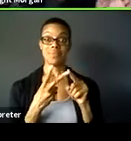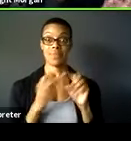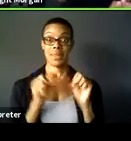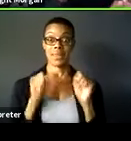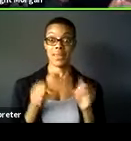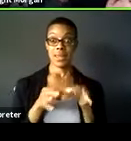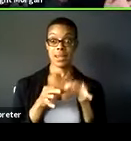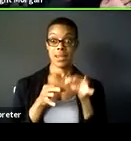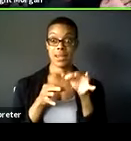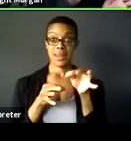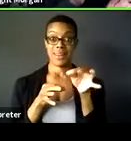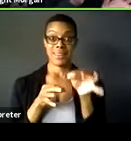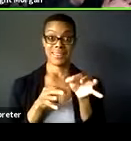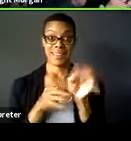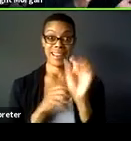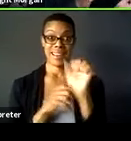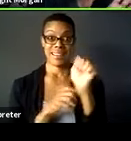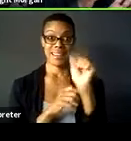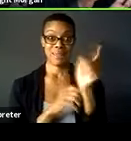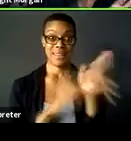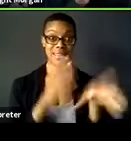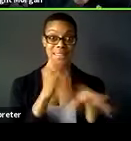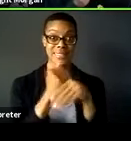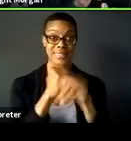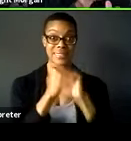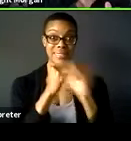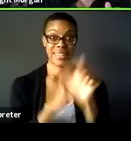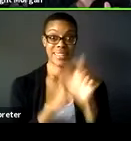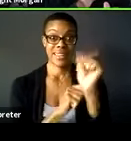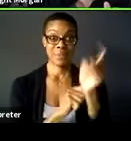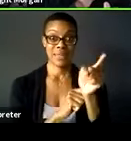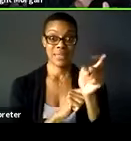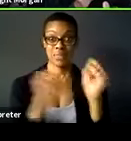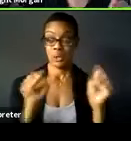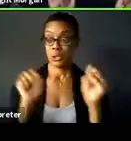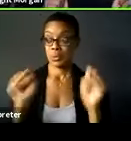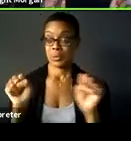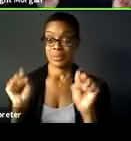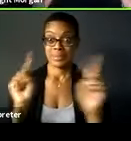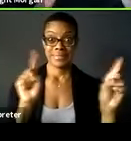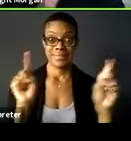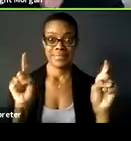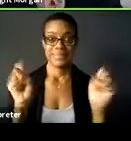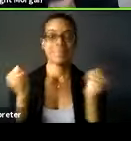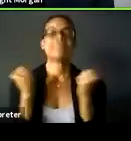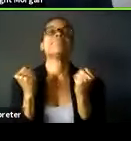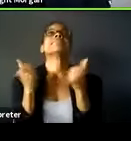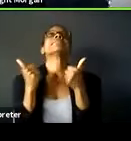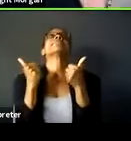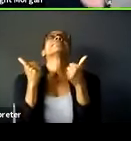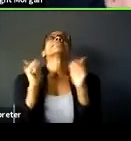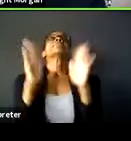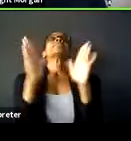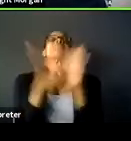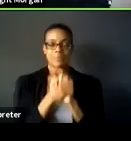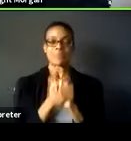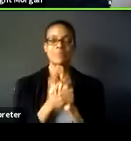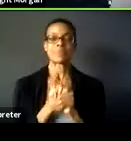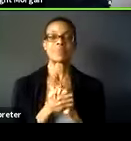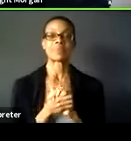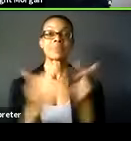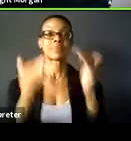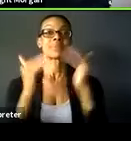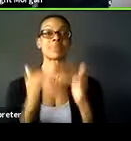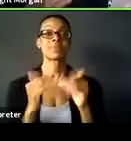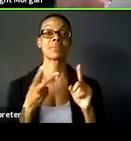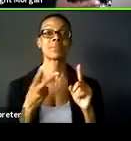push this 10 minutes? Is that a possibility for people? Can we? Yes. Okay. Amazing. So next person who wants to jump in